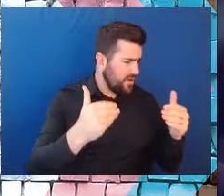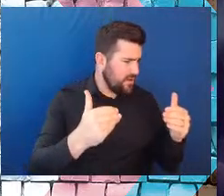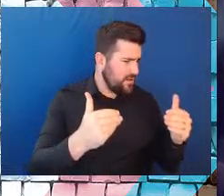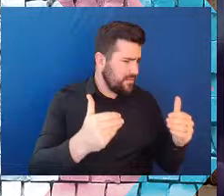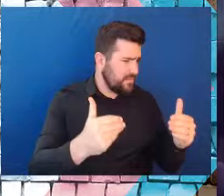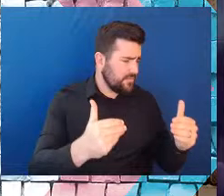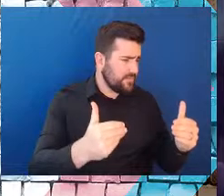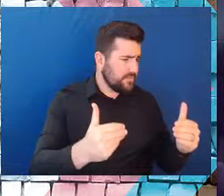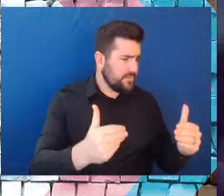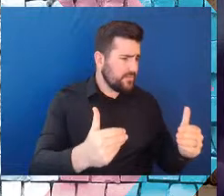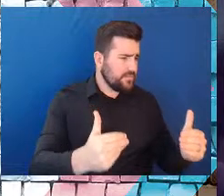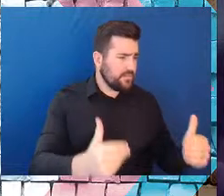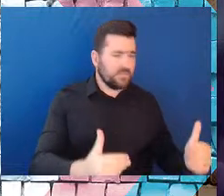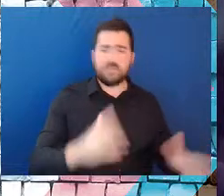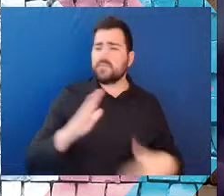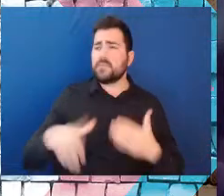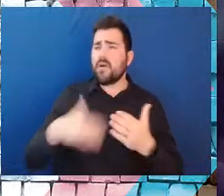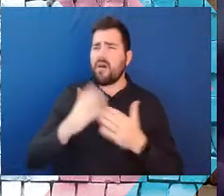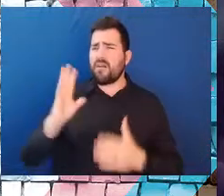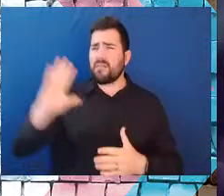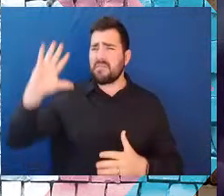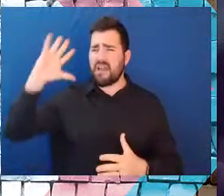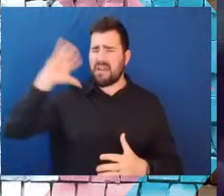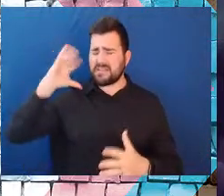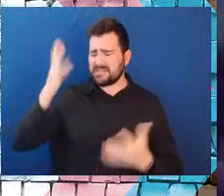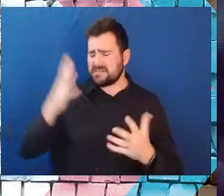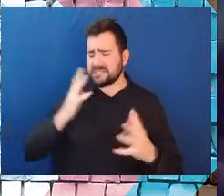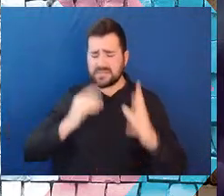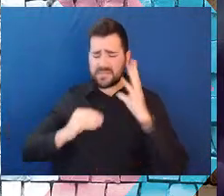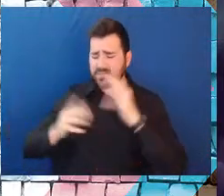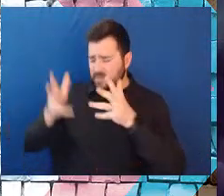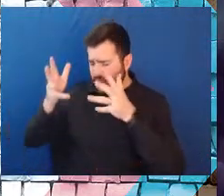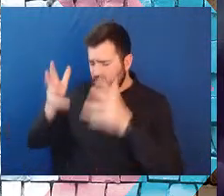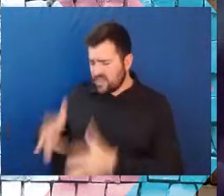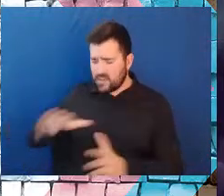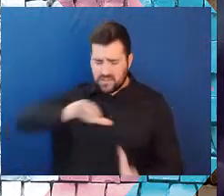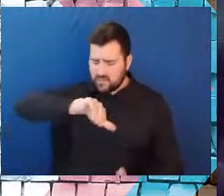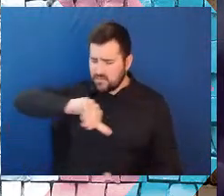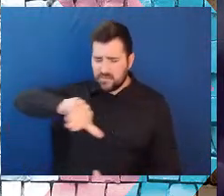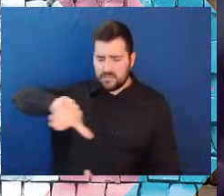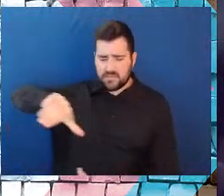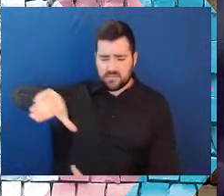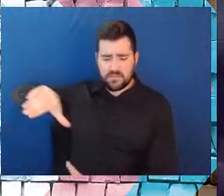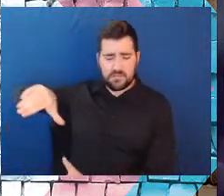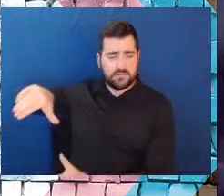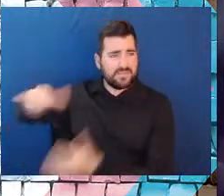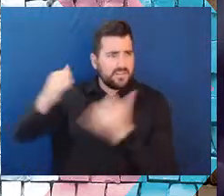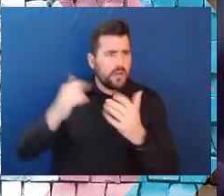To lead all I knew, to begin on.